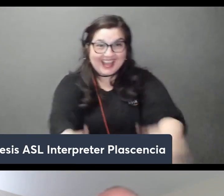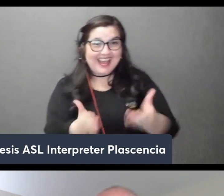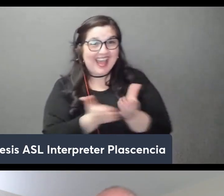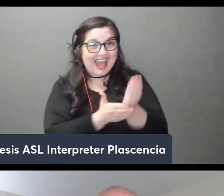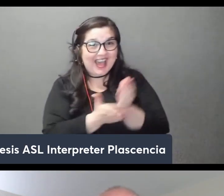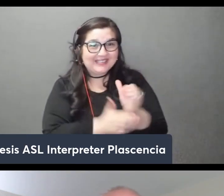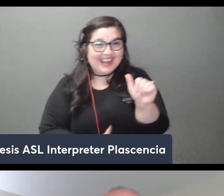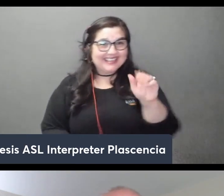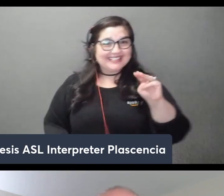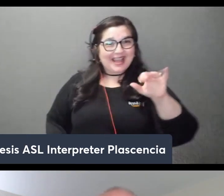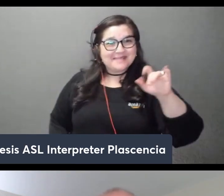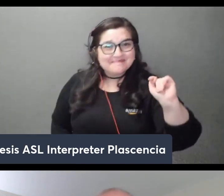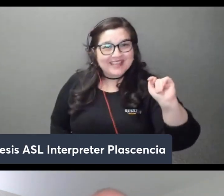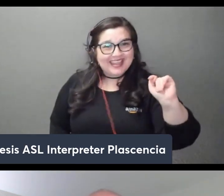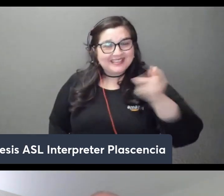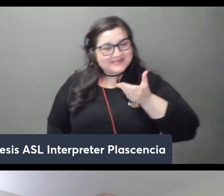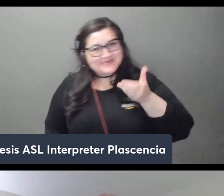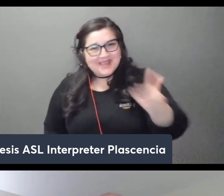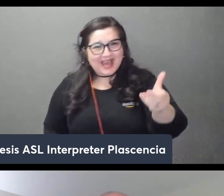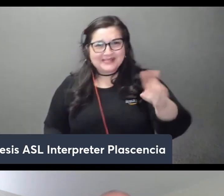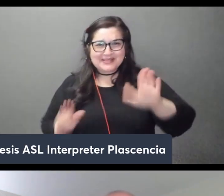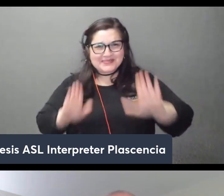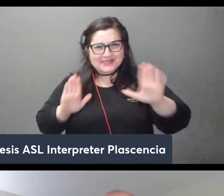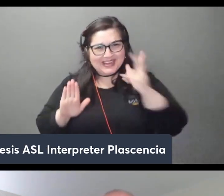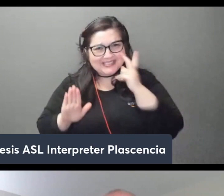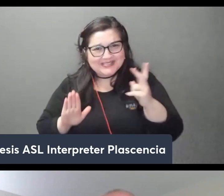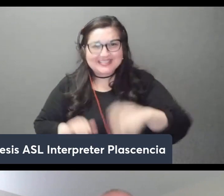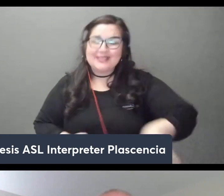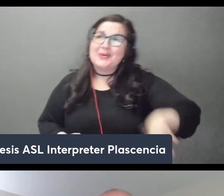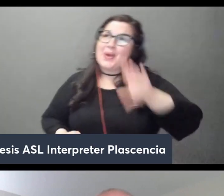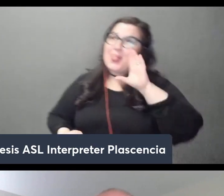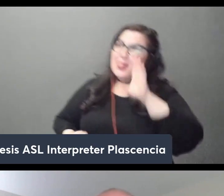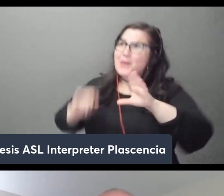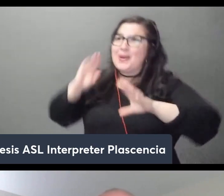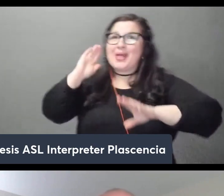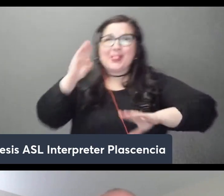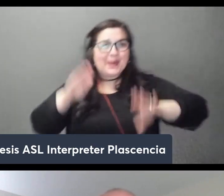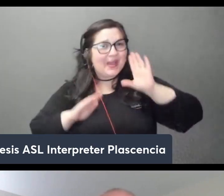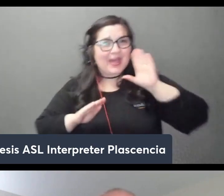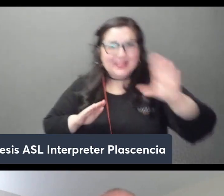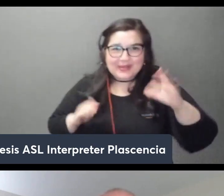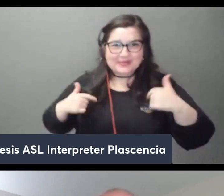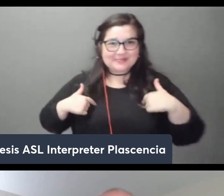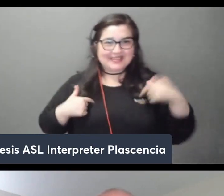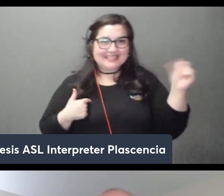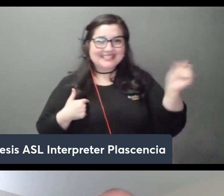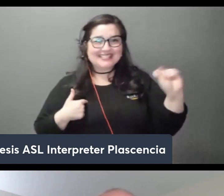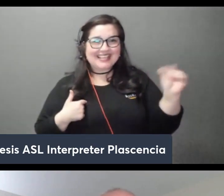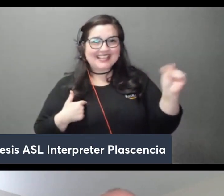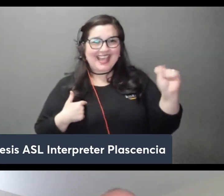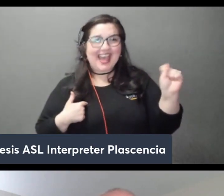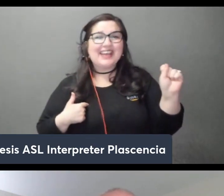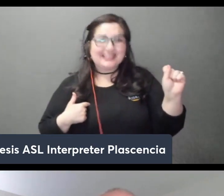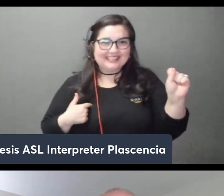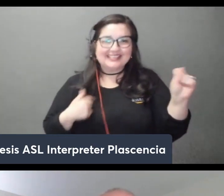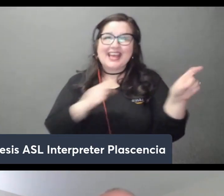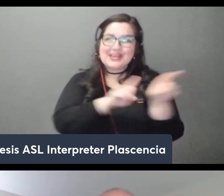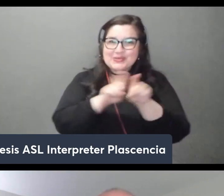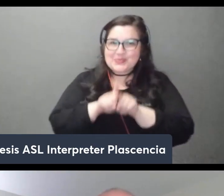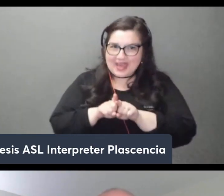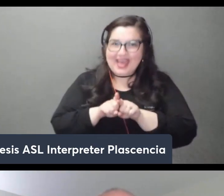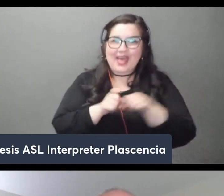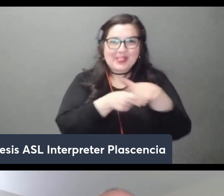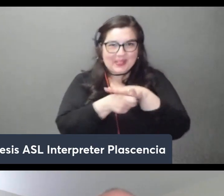Amit, welcome. Great to see you. Welcome. Hello, hello, hello. Hello from Seattle here. I'm as well in